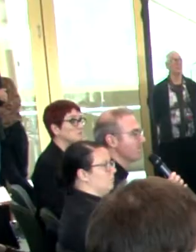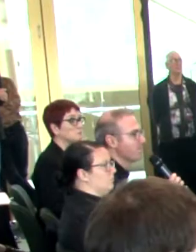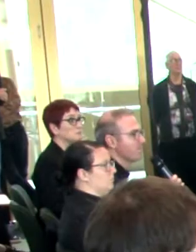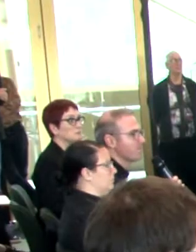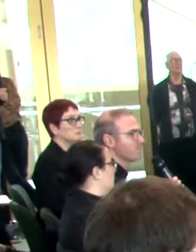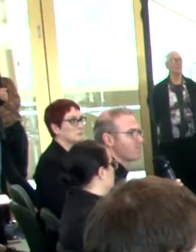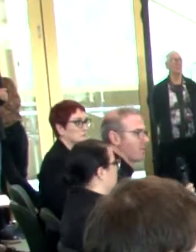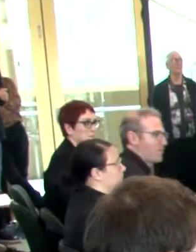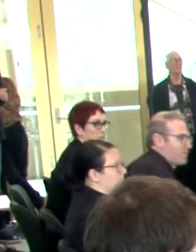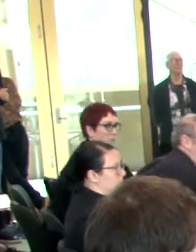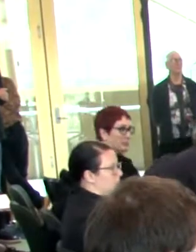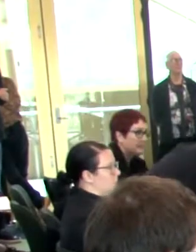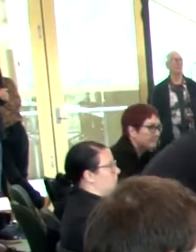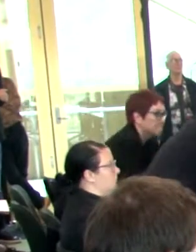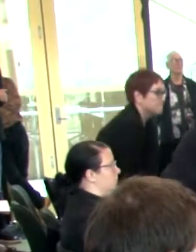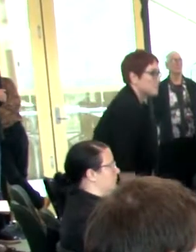Anybody?